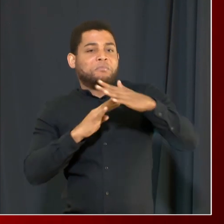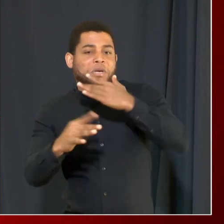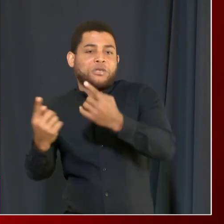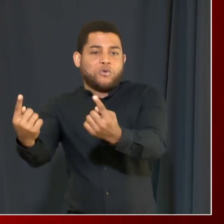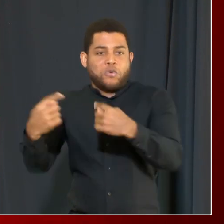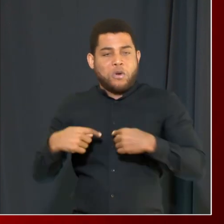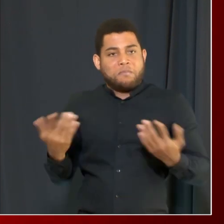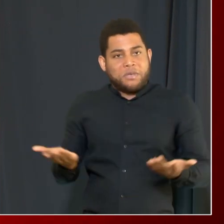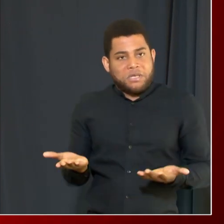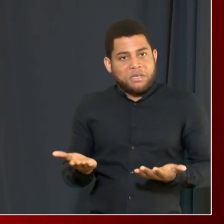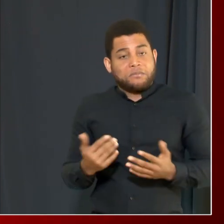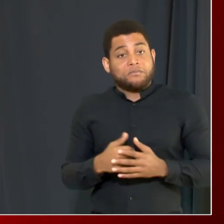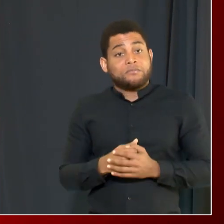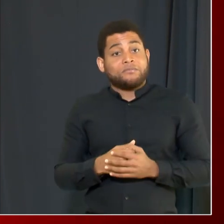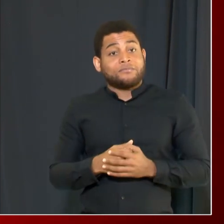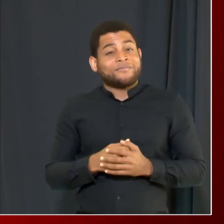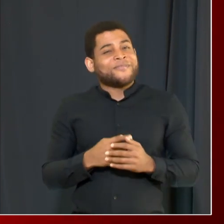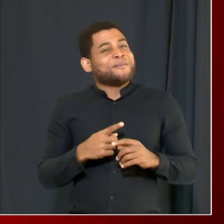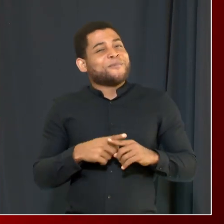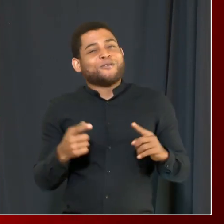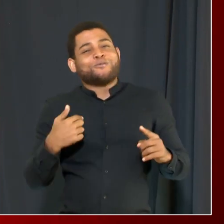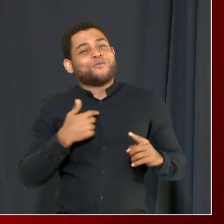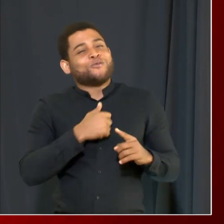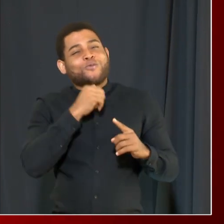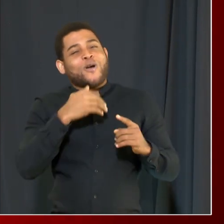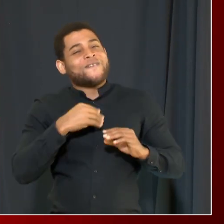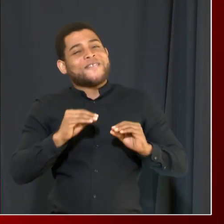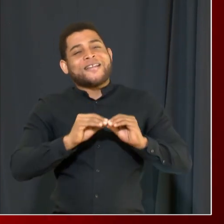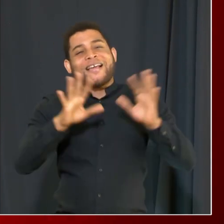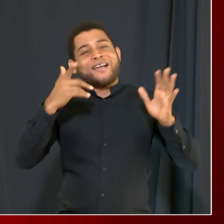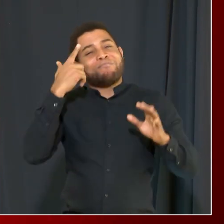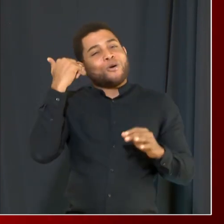But we don't have the kind of clarity of data because the laws don't allow